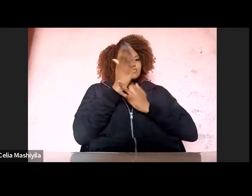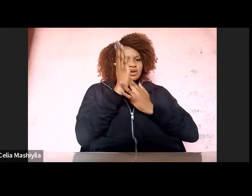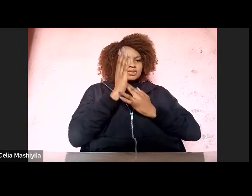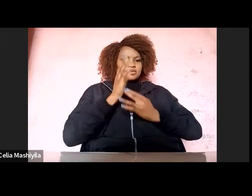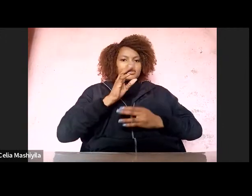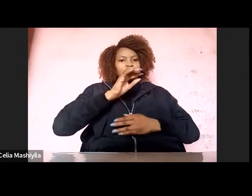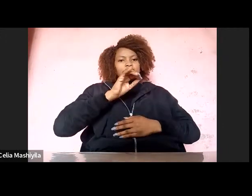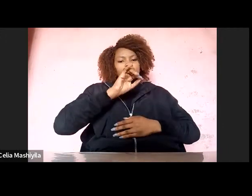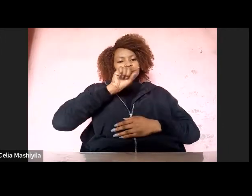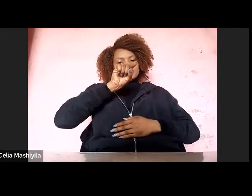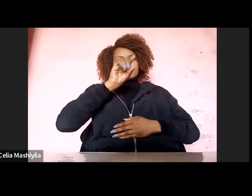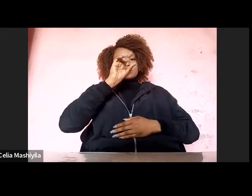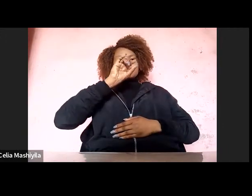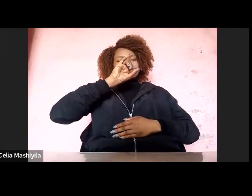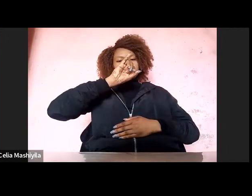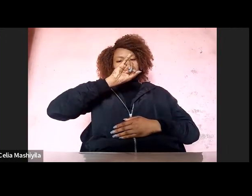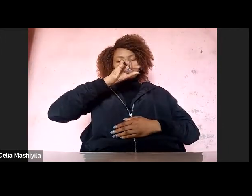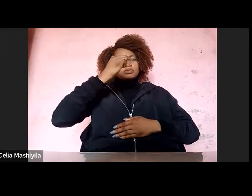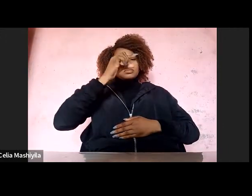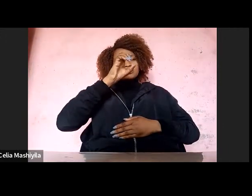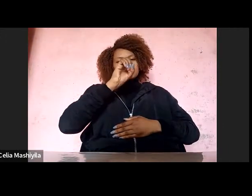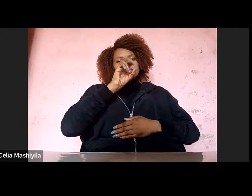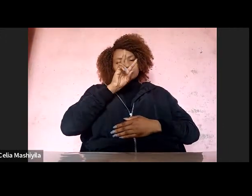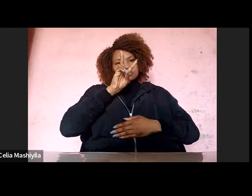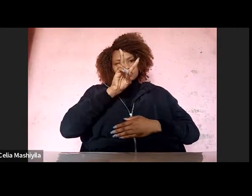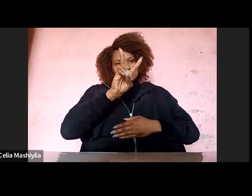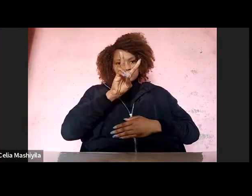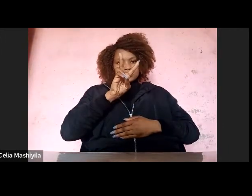questions@sars.gov.za. That's Traders' Rights